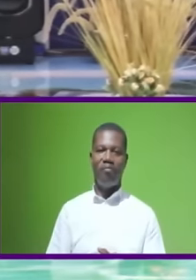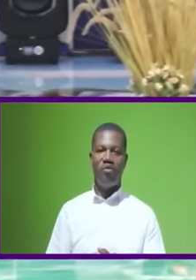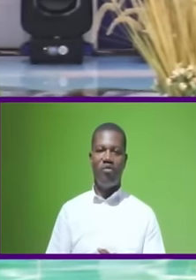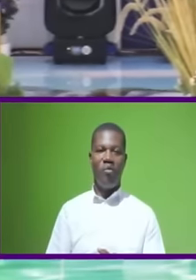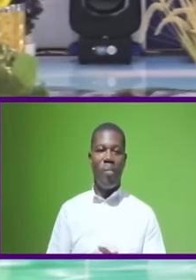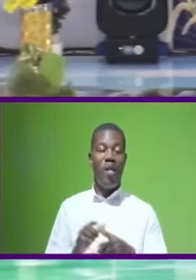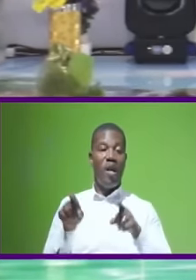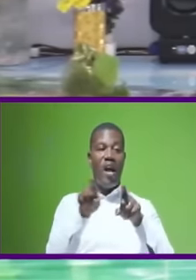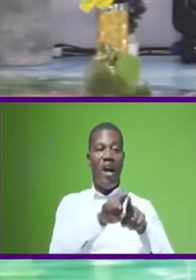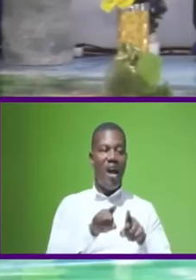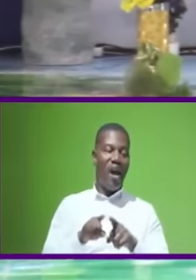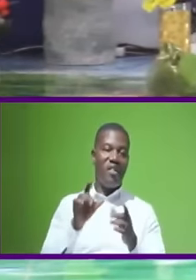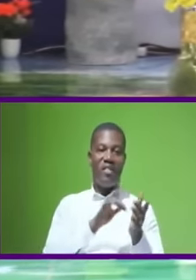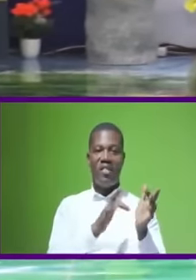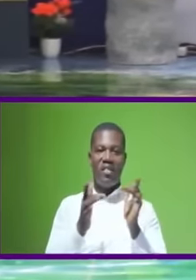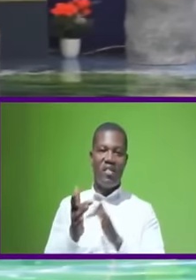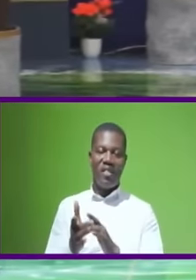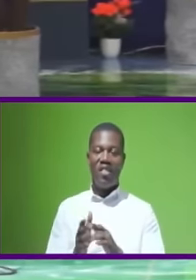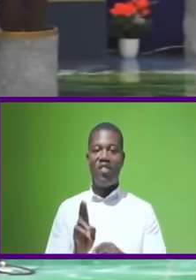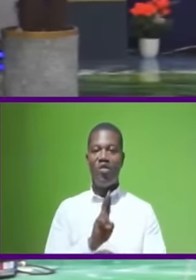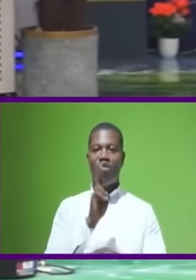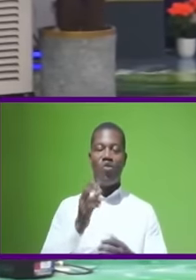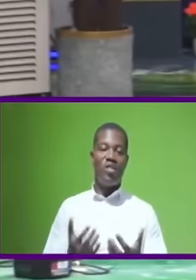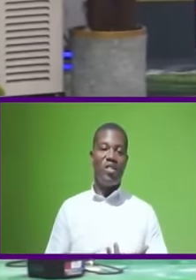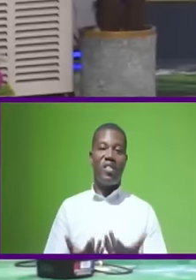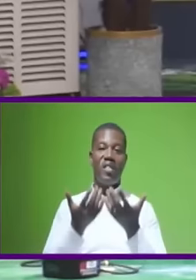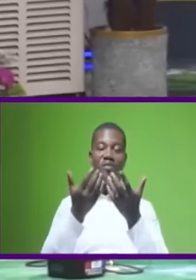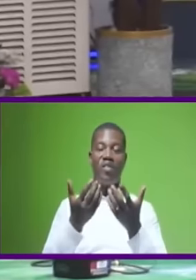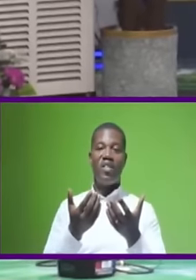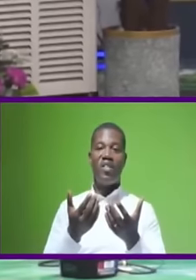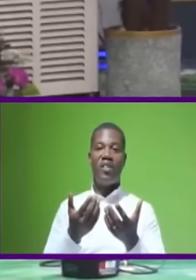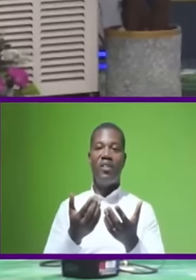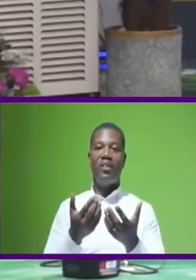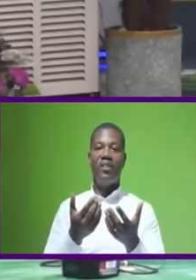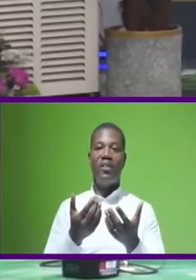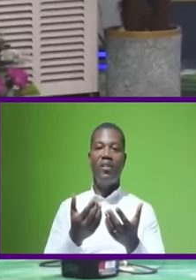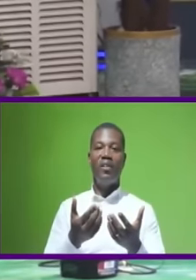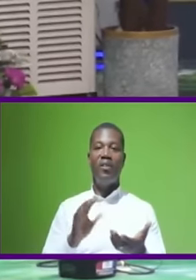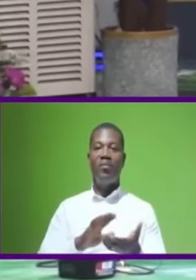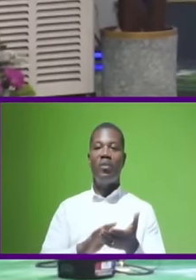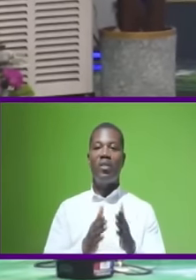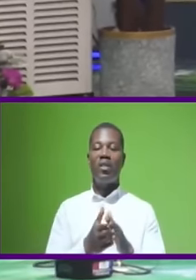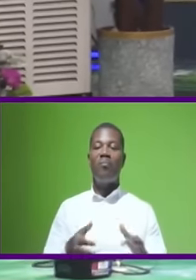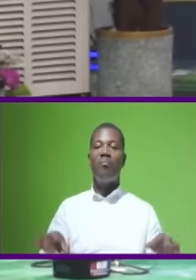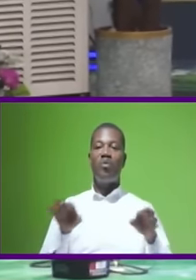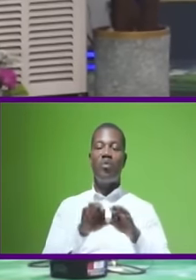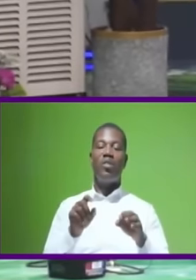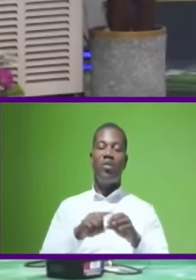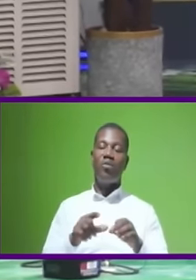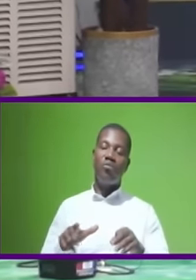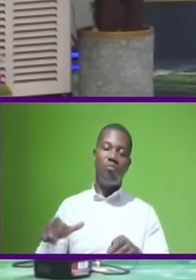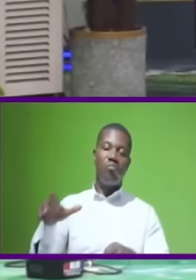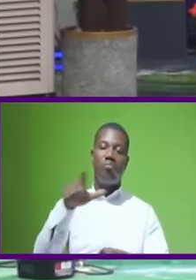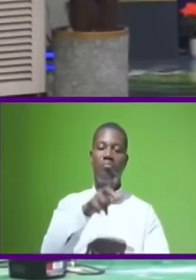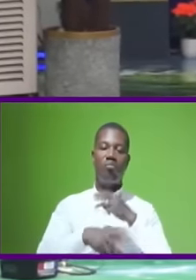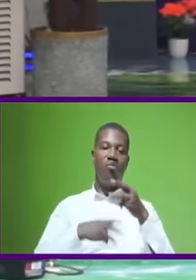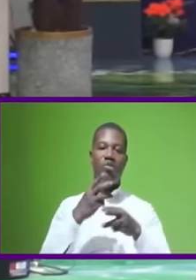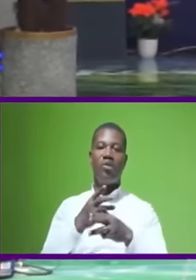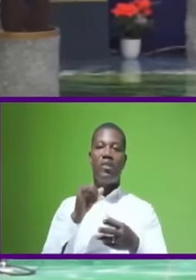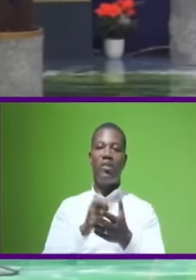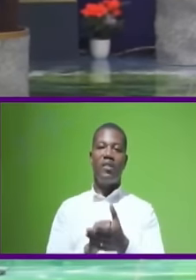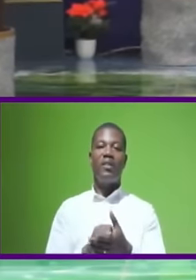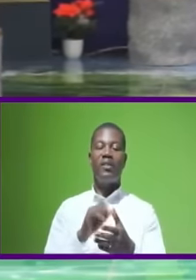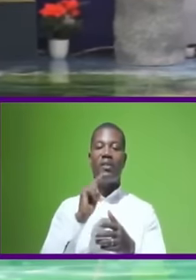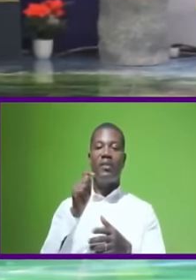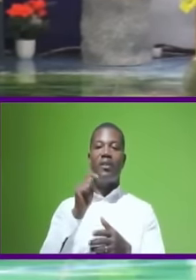Said the years, I didn't afford the abbey and fast, dear me, we are saying. And no one dancing in the abbas as he